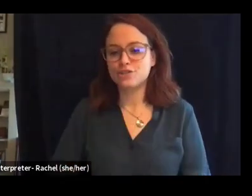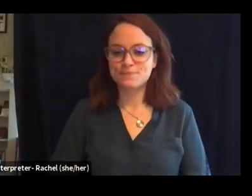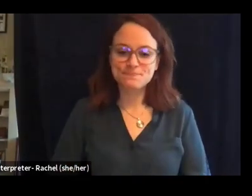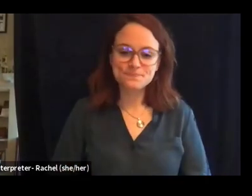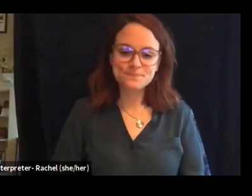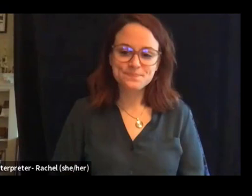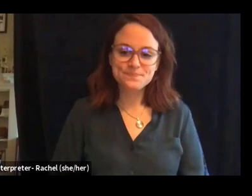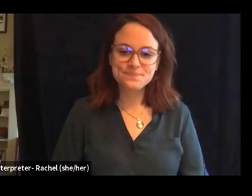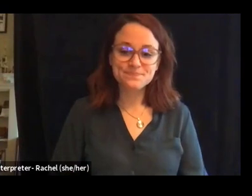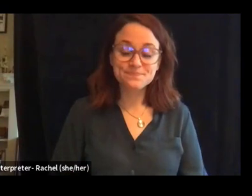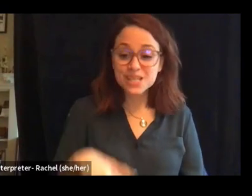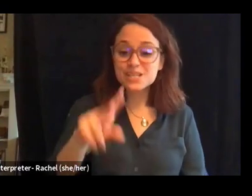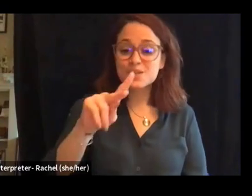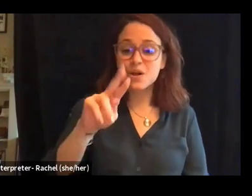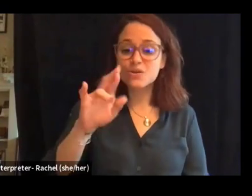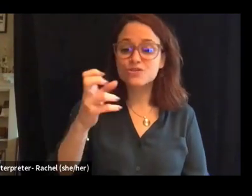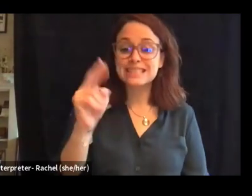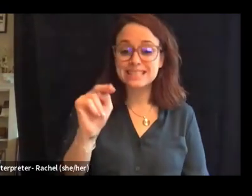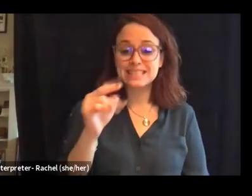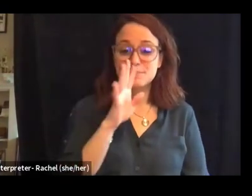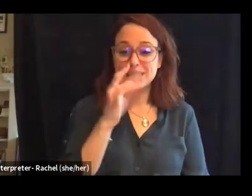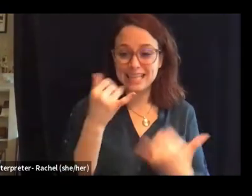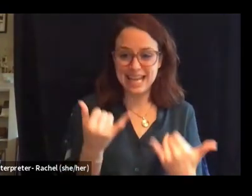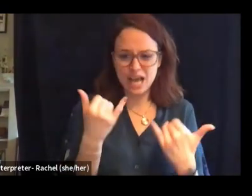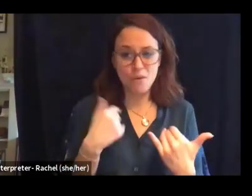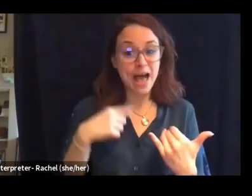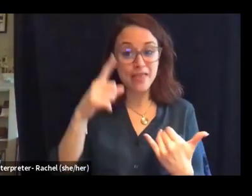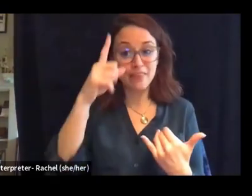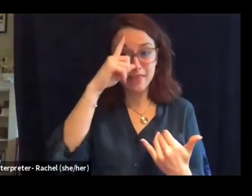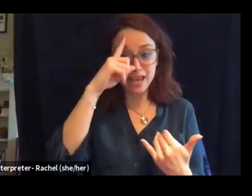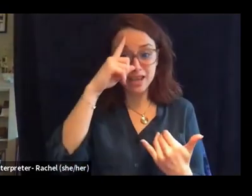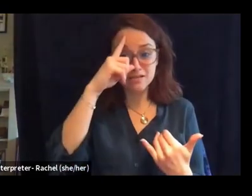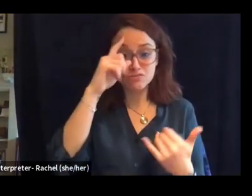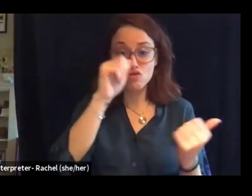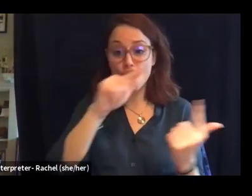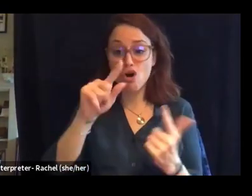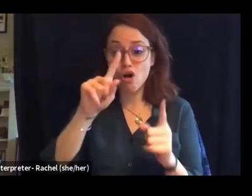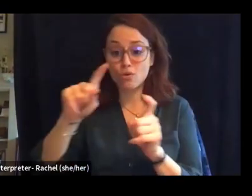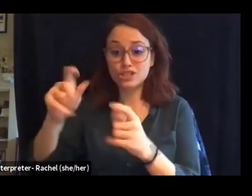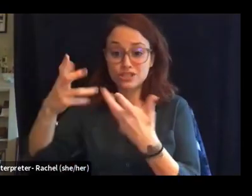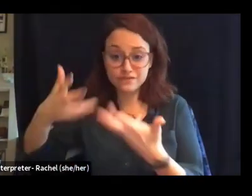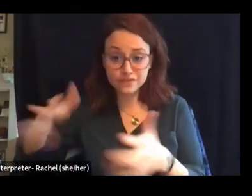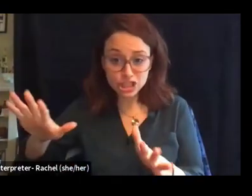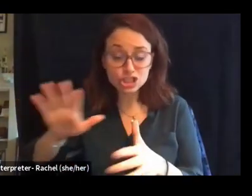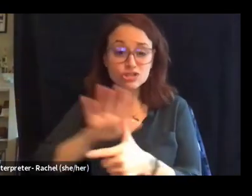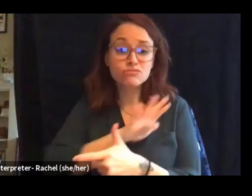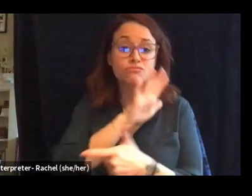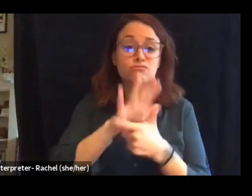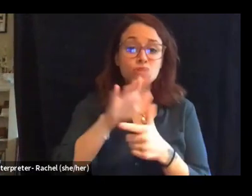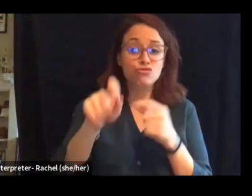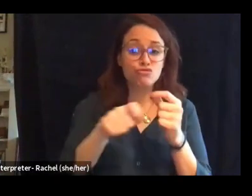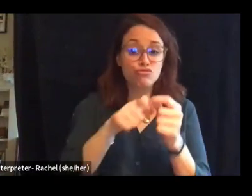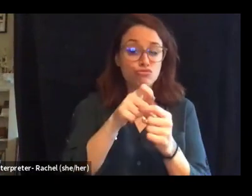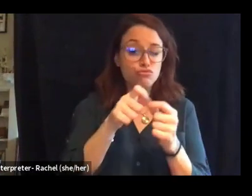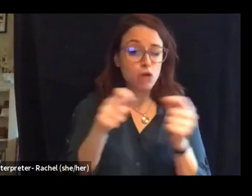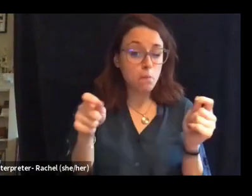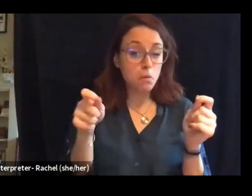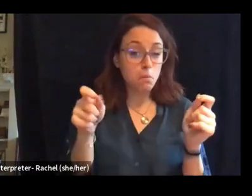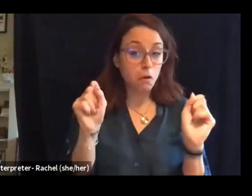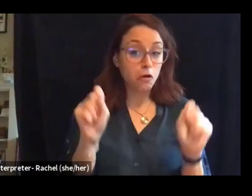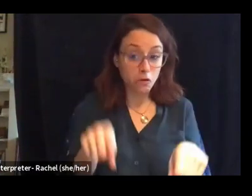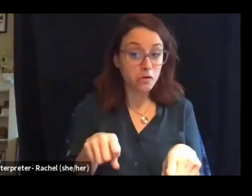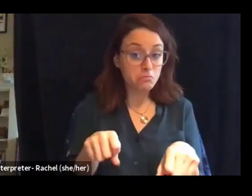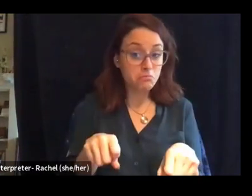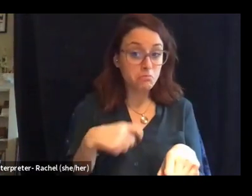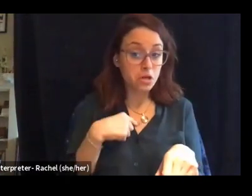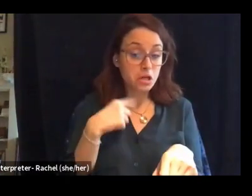Okay, I think this is Kristen. I think we have answered questions and probably can wrap this up